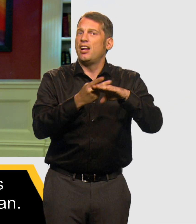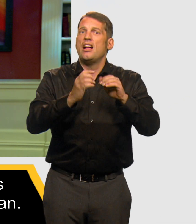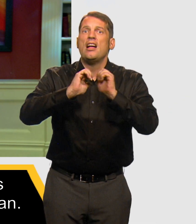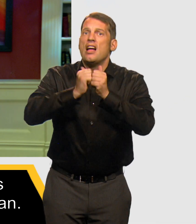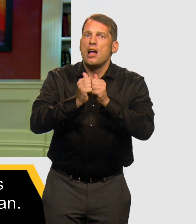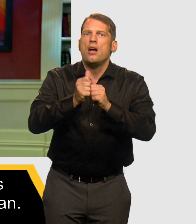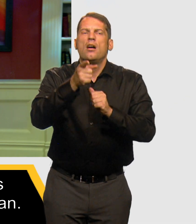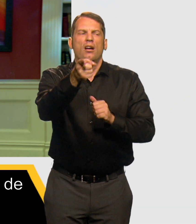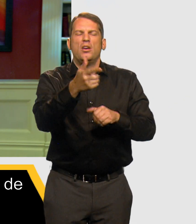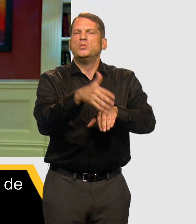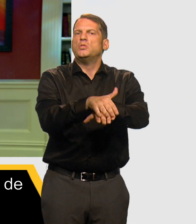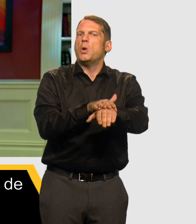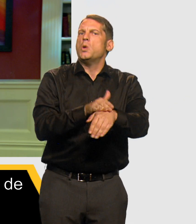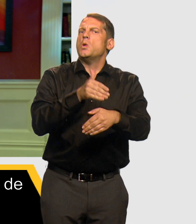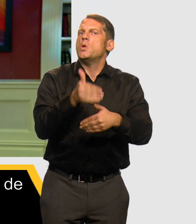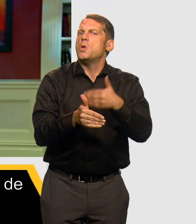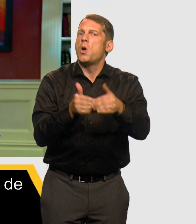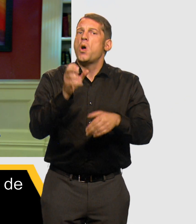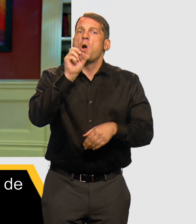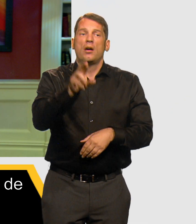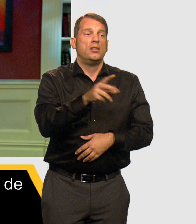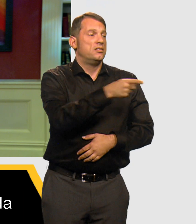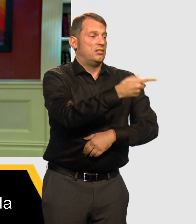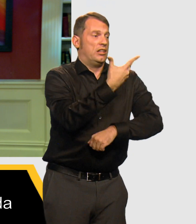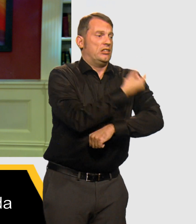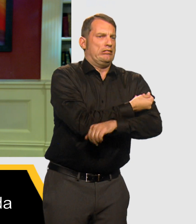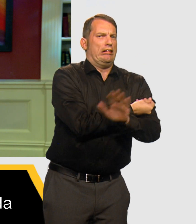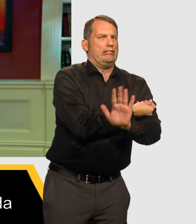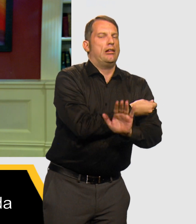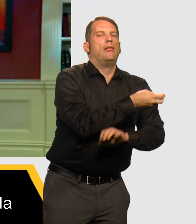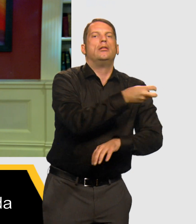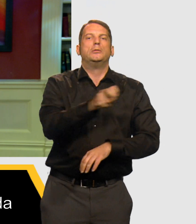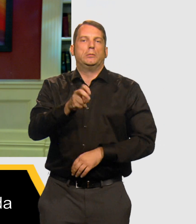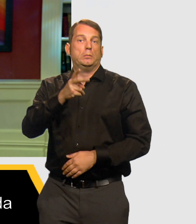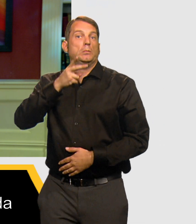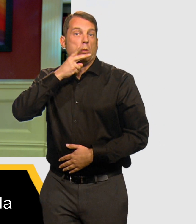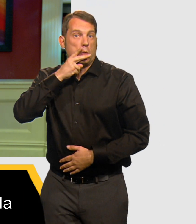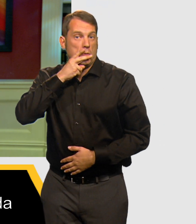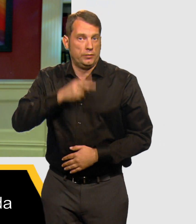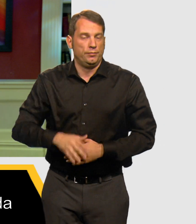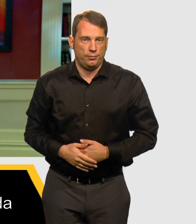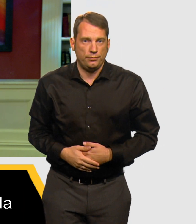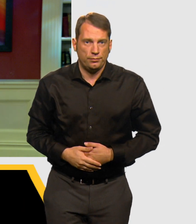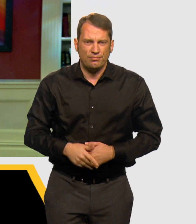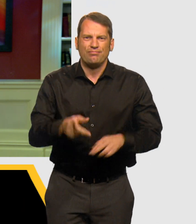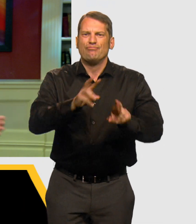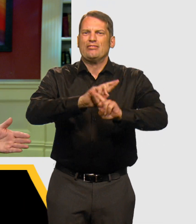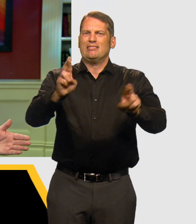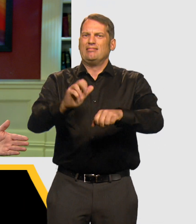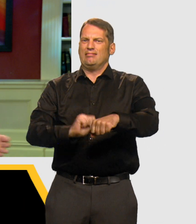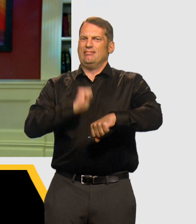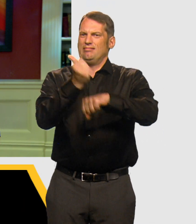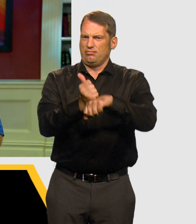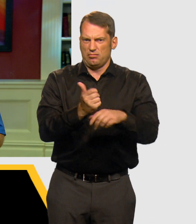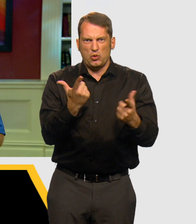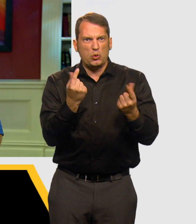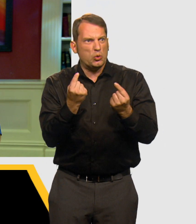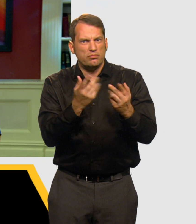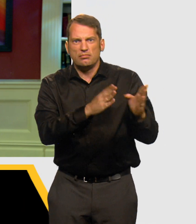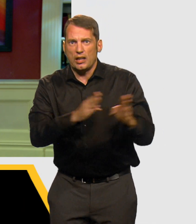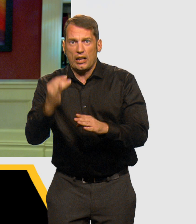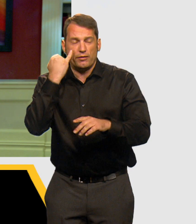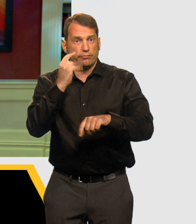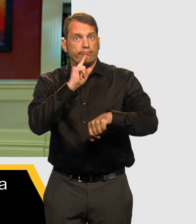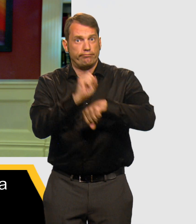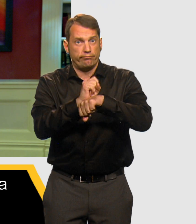normally would. Create an overdose prevention plan by using slowly or in a less risky way, such as smoking instead of